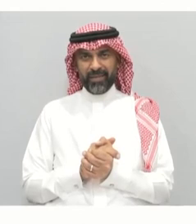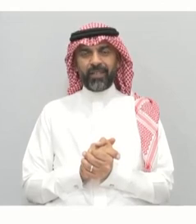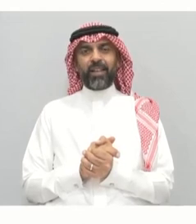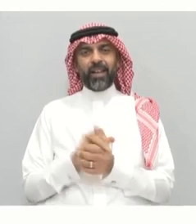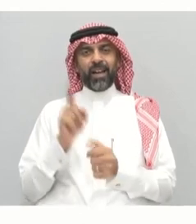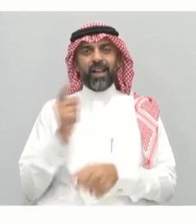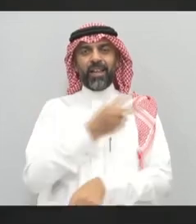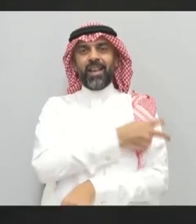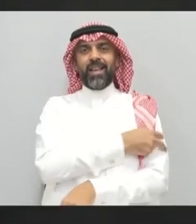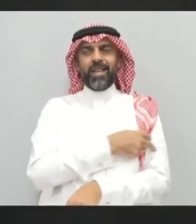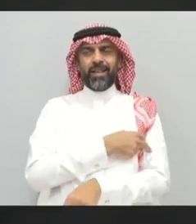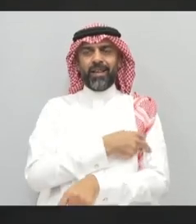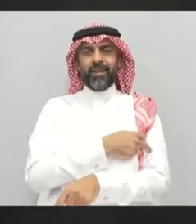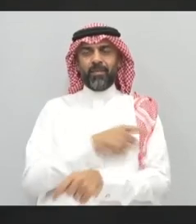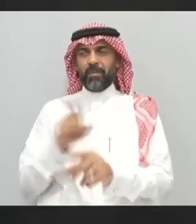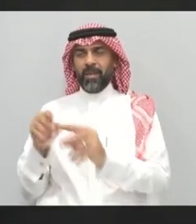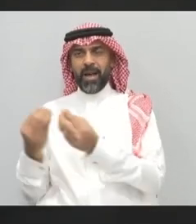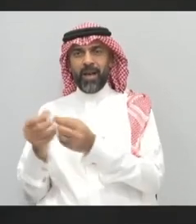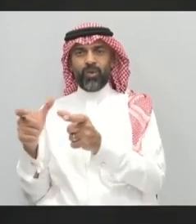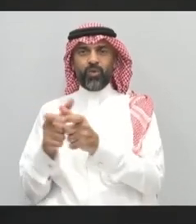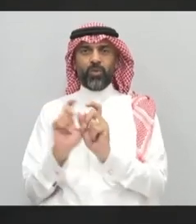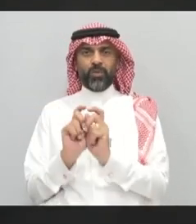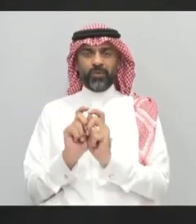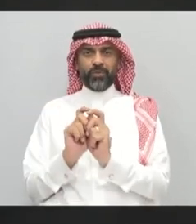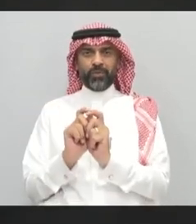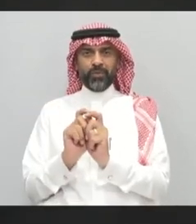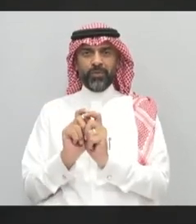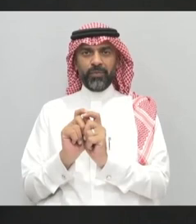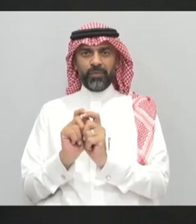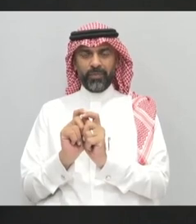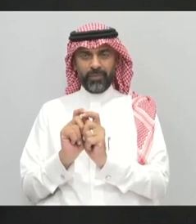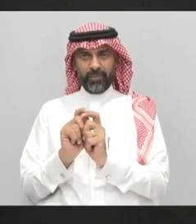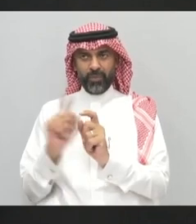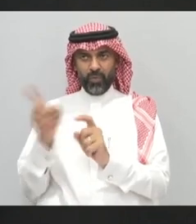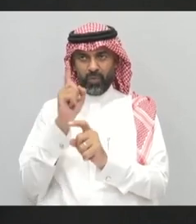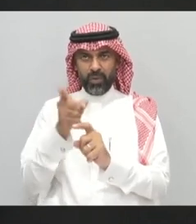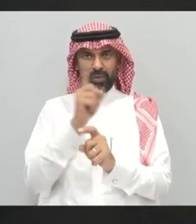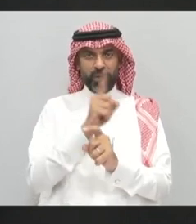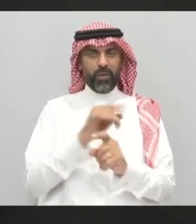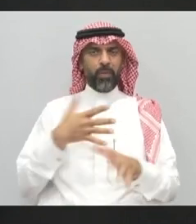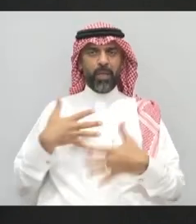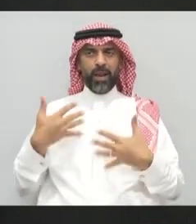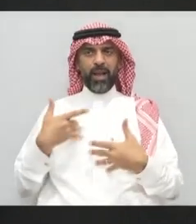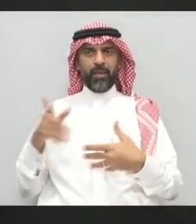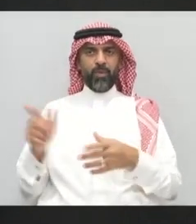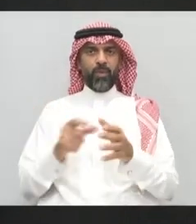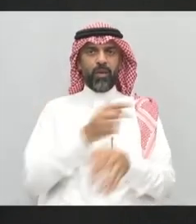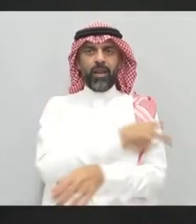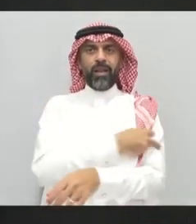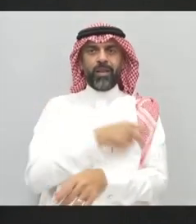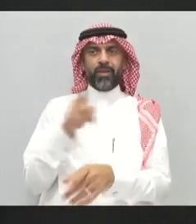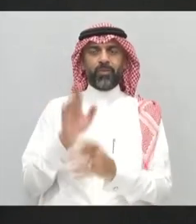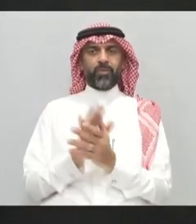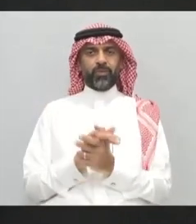Yes, he's the leader of this group. He's the leader of this group. So now we will do the same. Okay, I want you